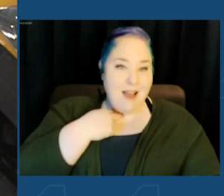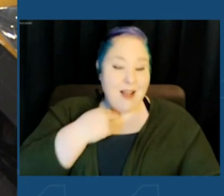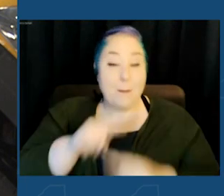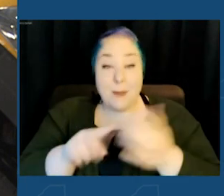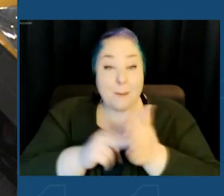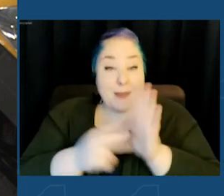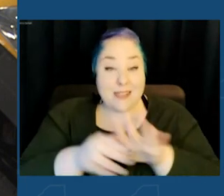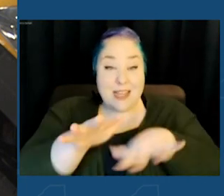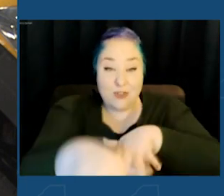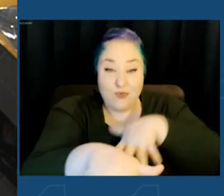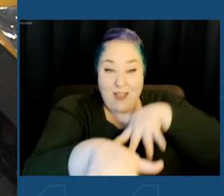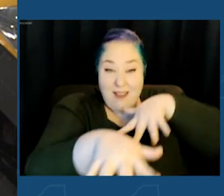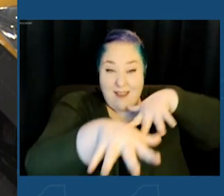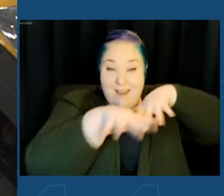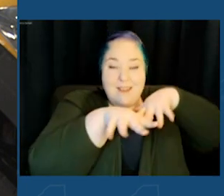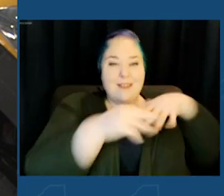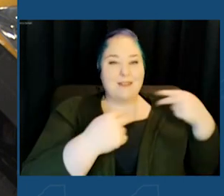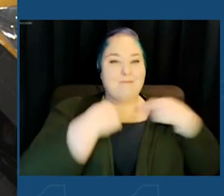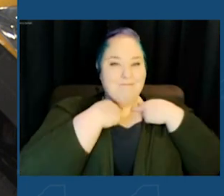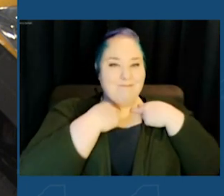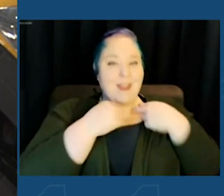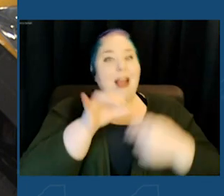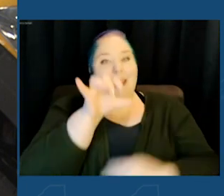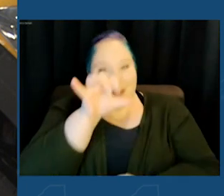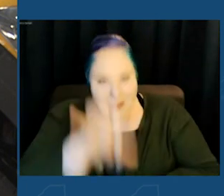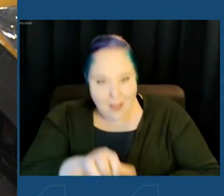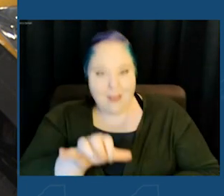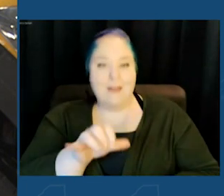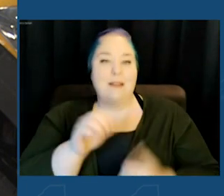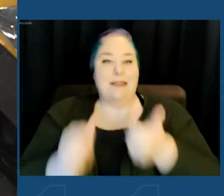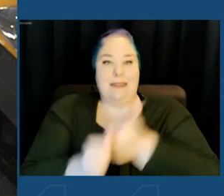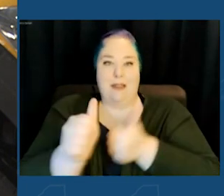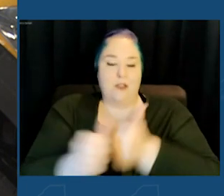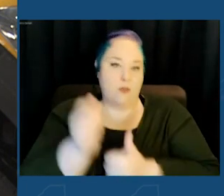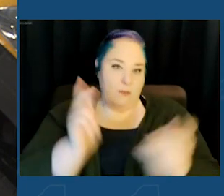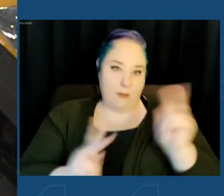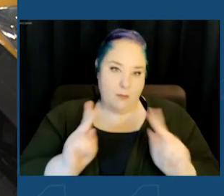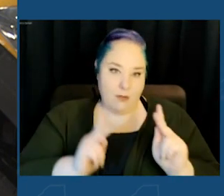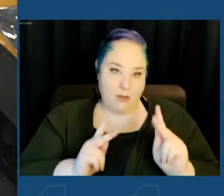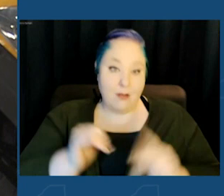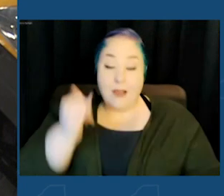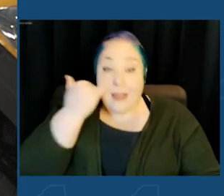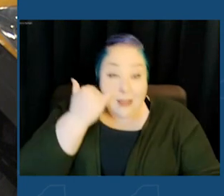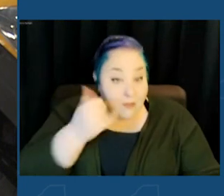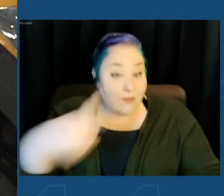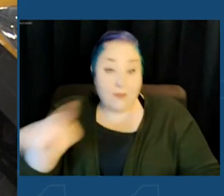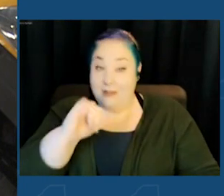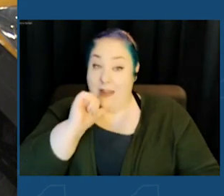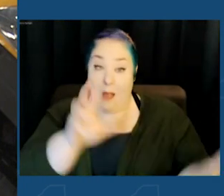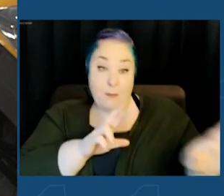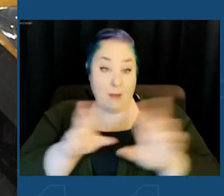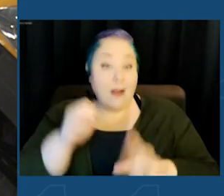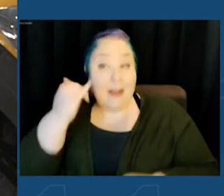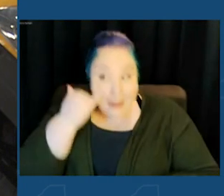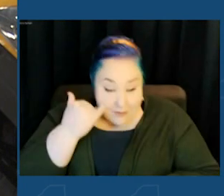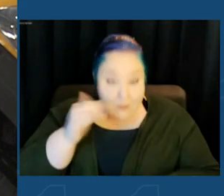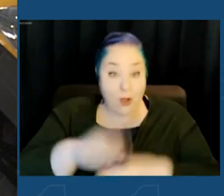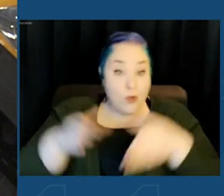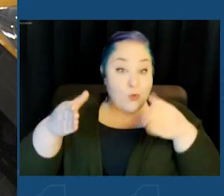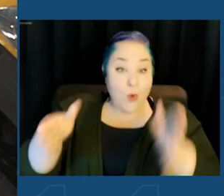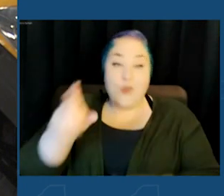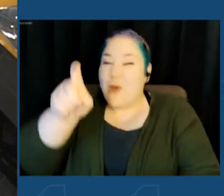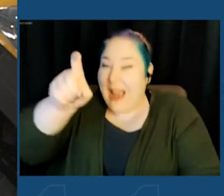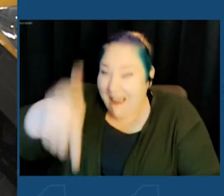this is when it can be threatening for individuals especially those who didn't take preparations if you're going to be on the roads if you had to be on the roads